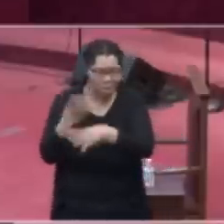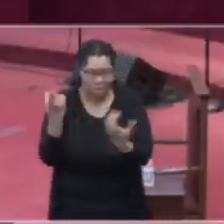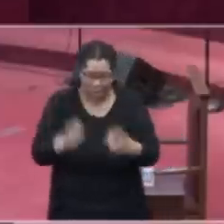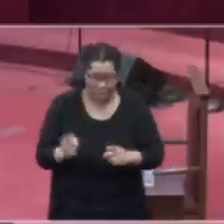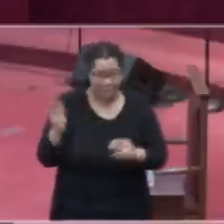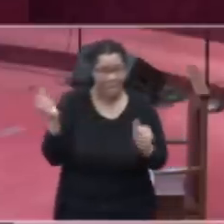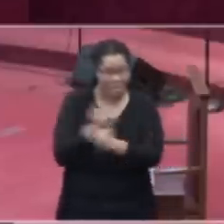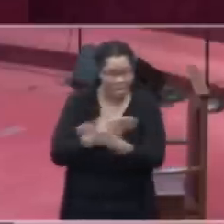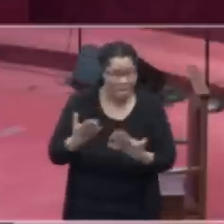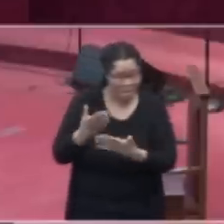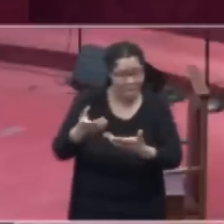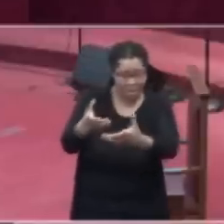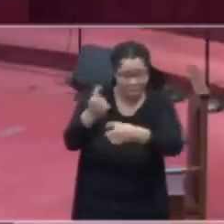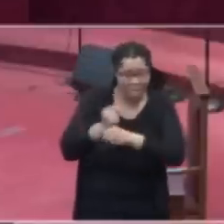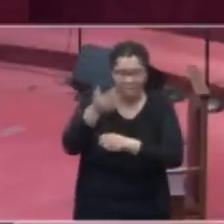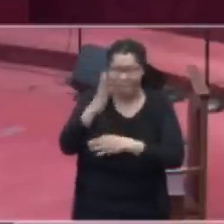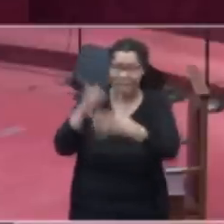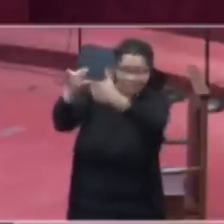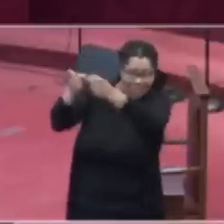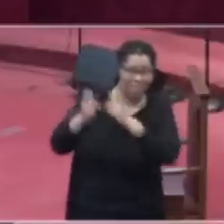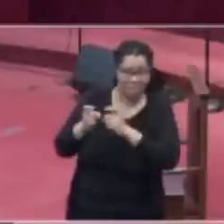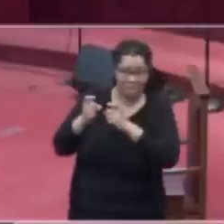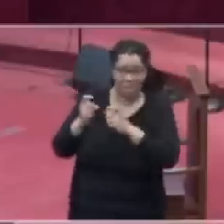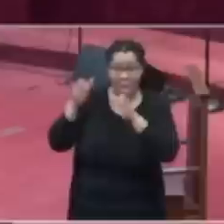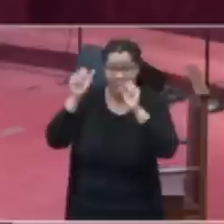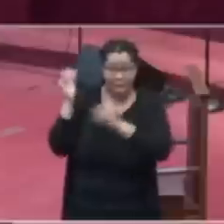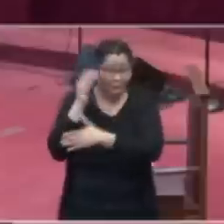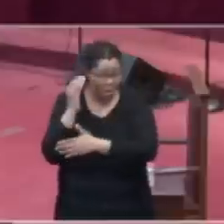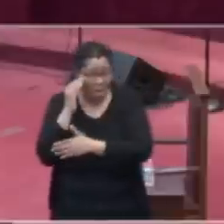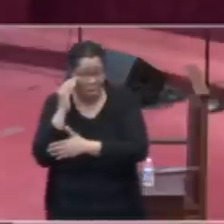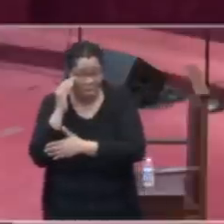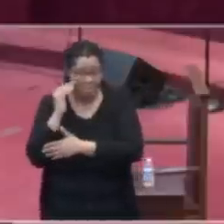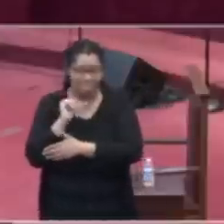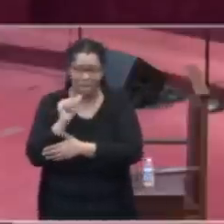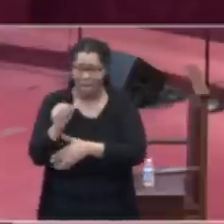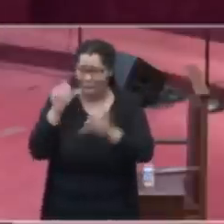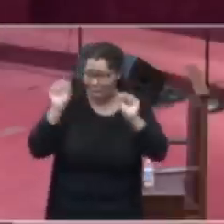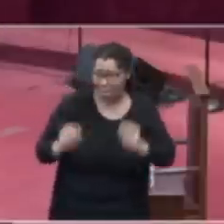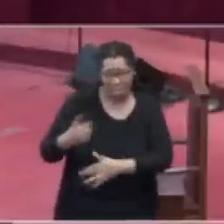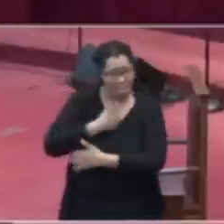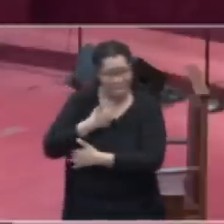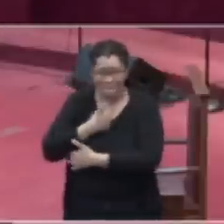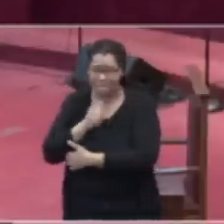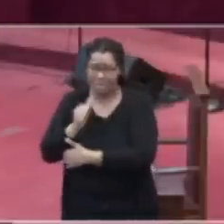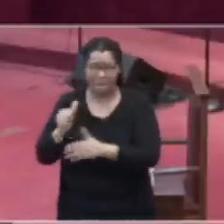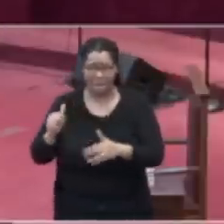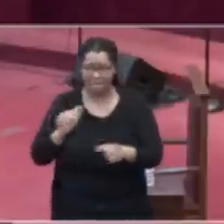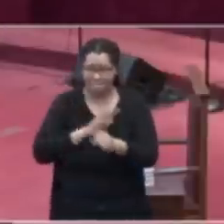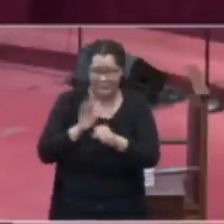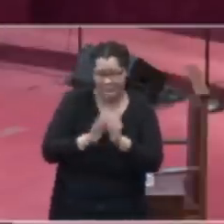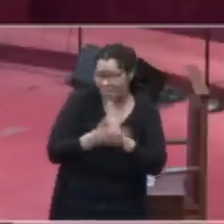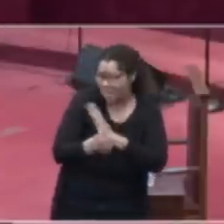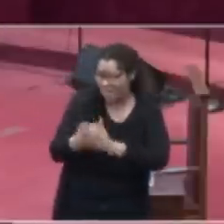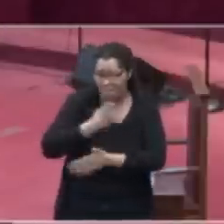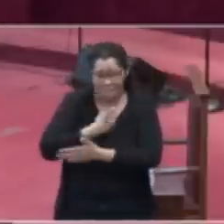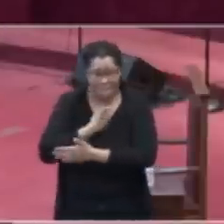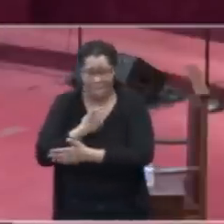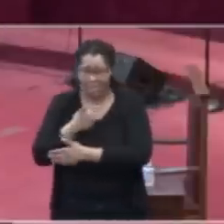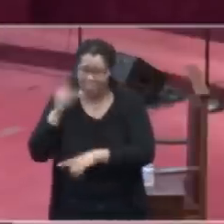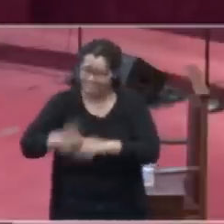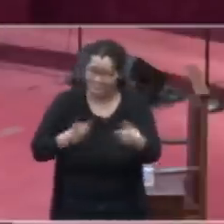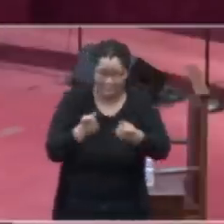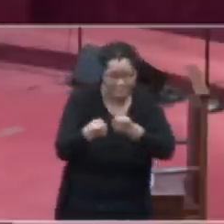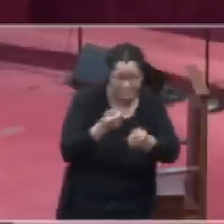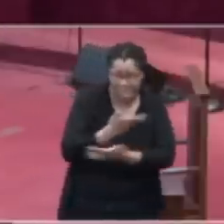straight from God above. I can tell that I was not capable. I was not qualified. I could not have handled the